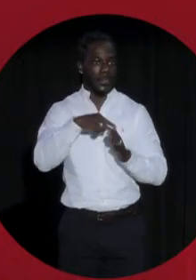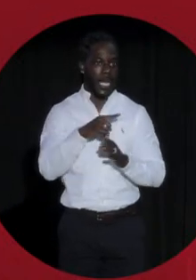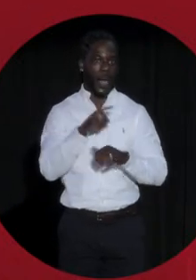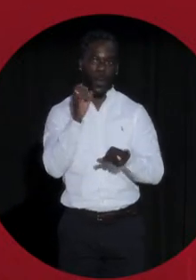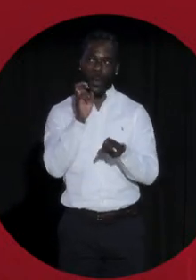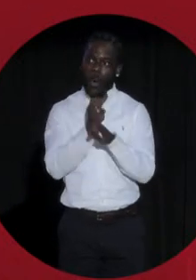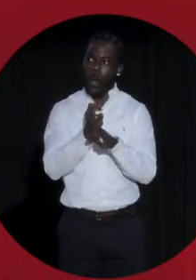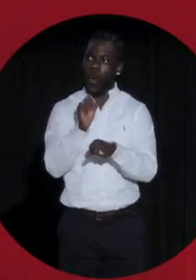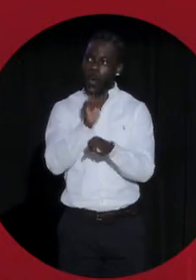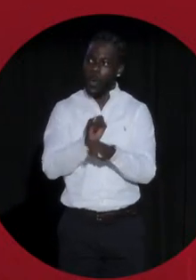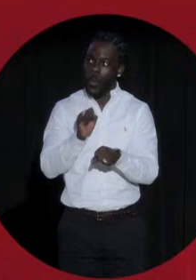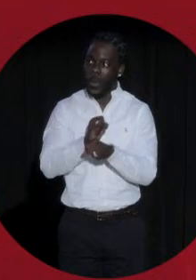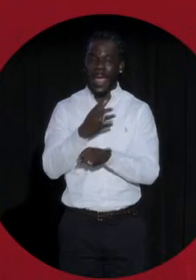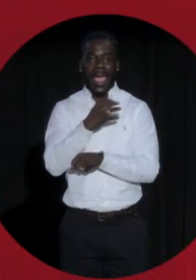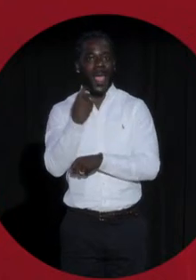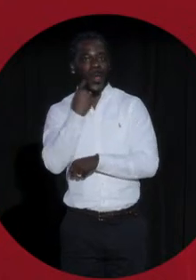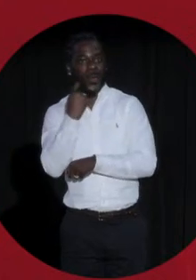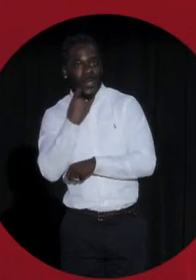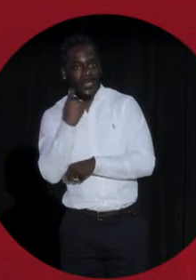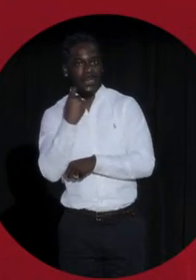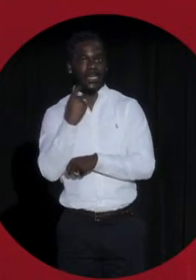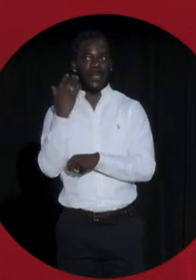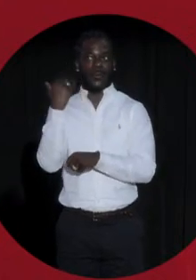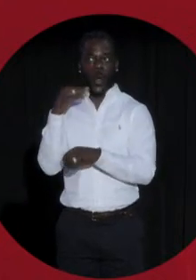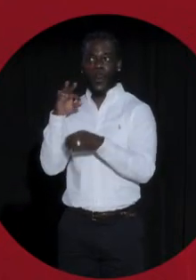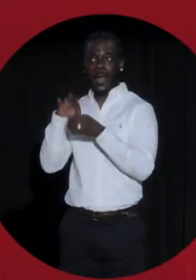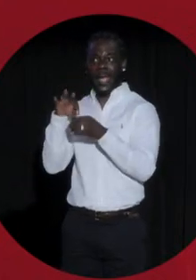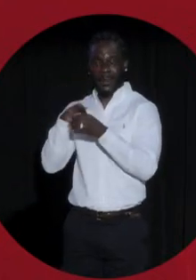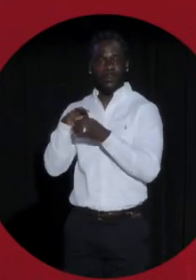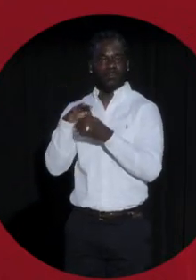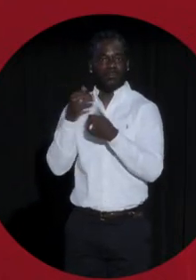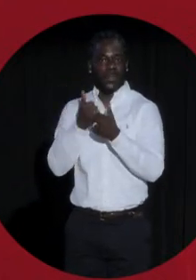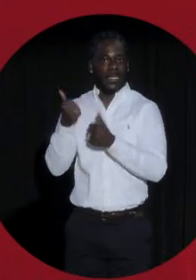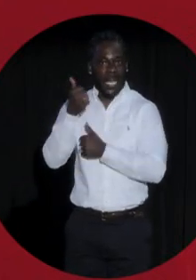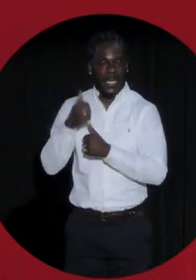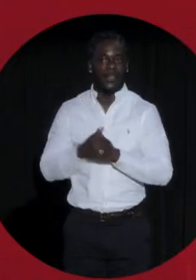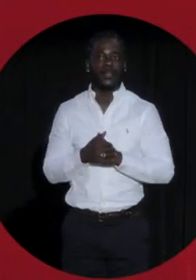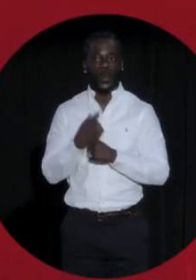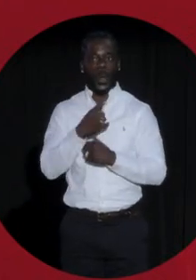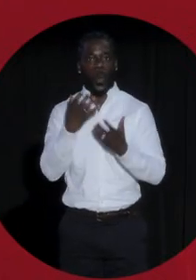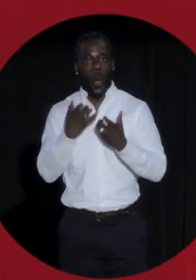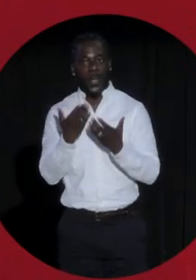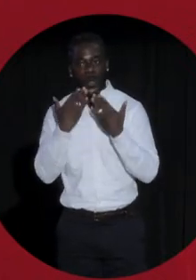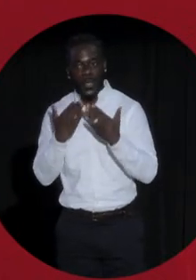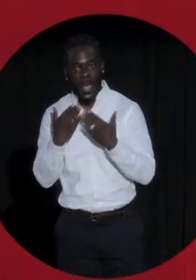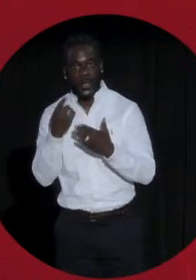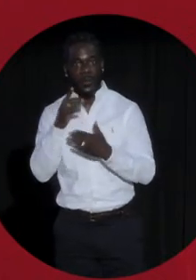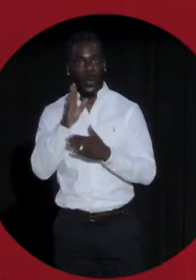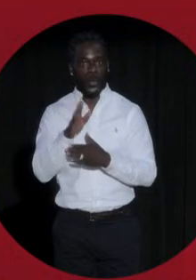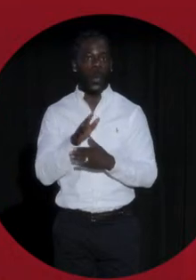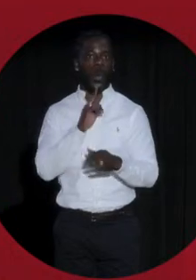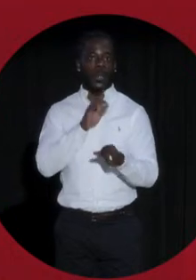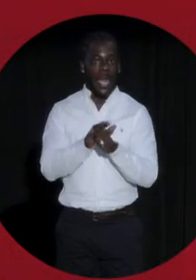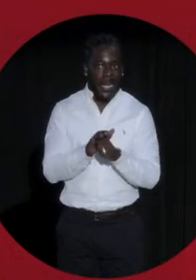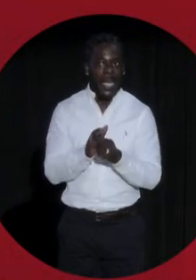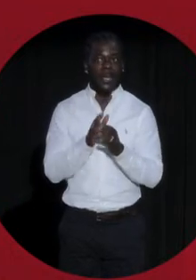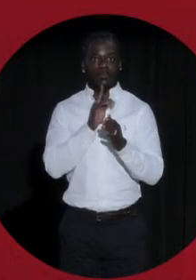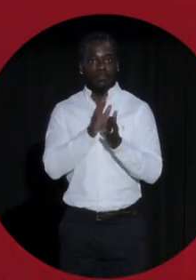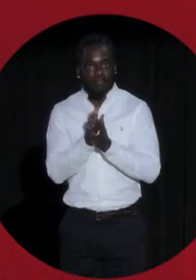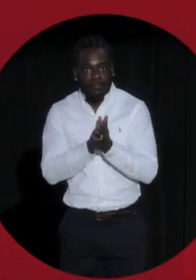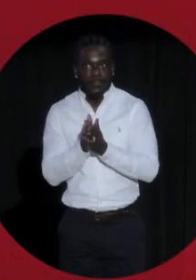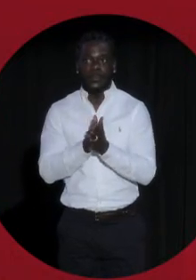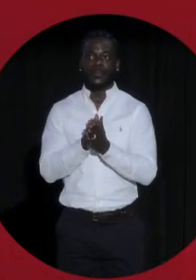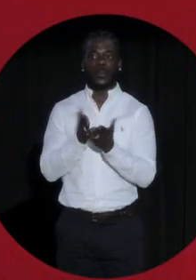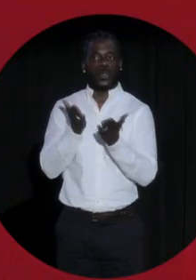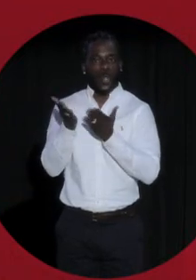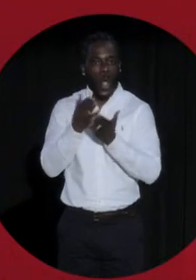and most recent former county council members. We want to thank you as dedicated public servants for your